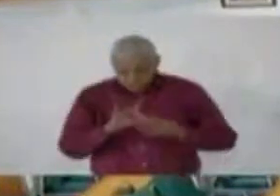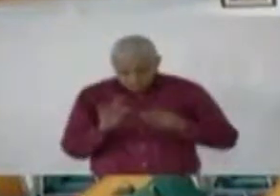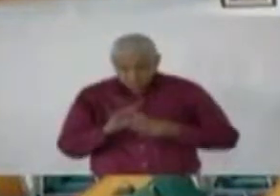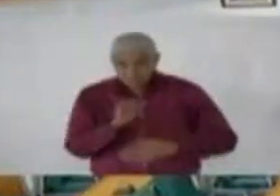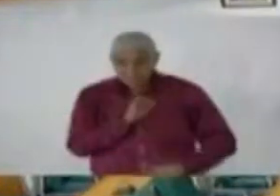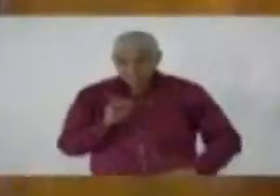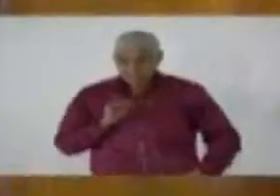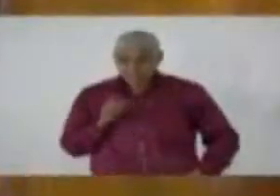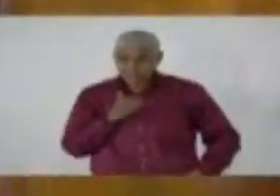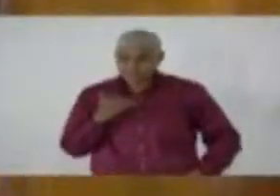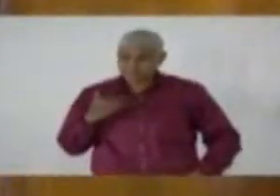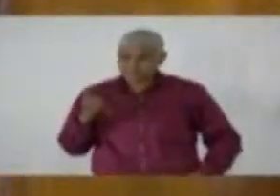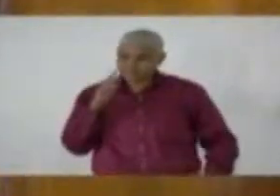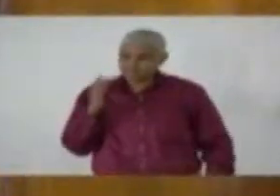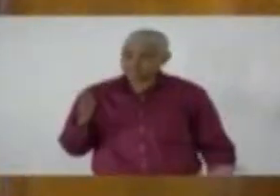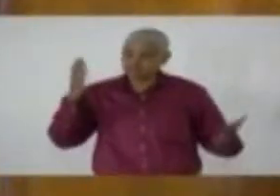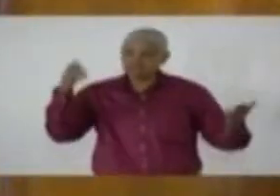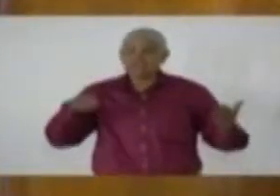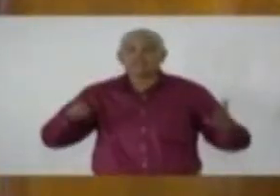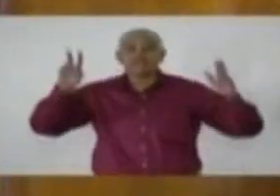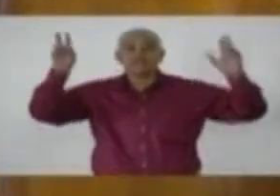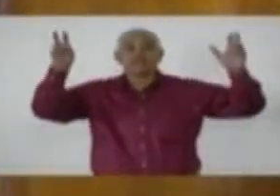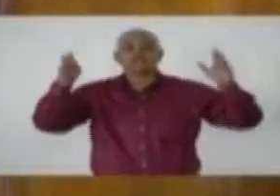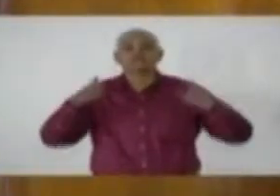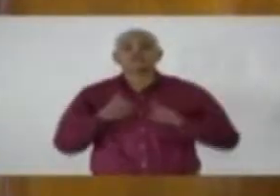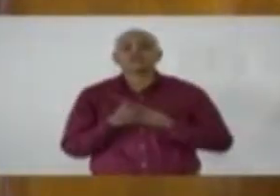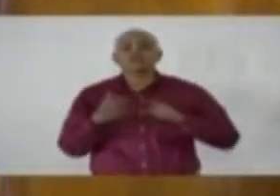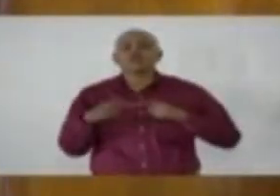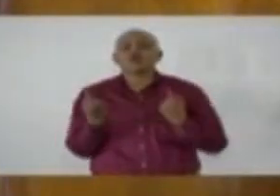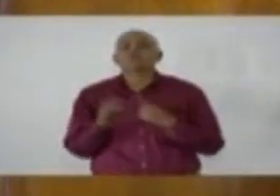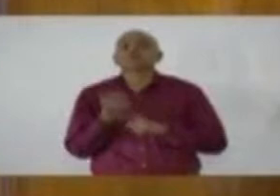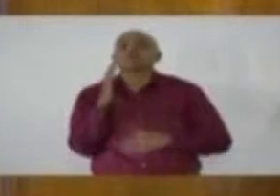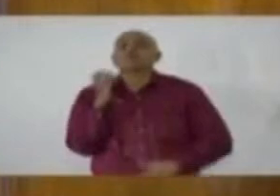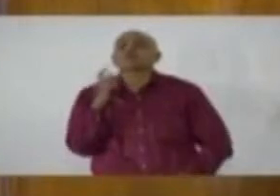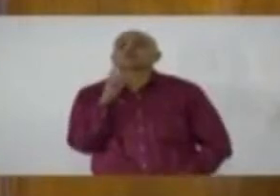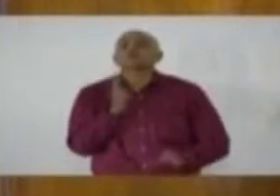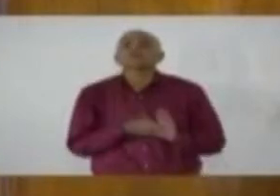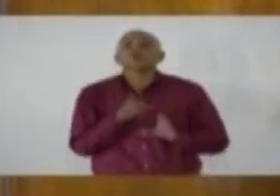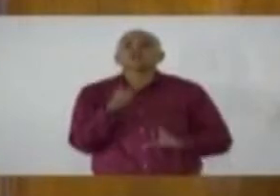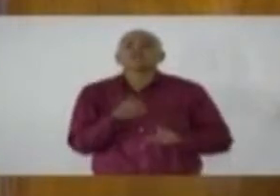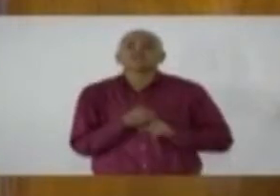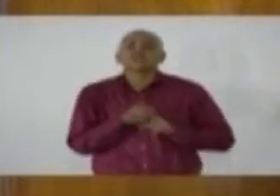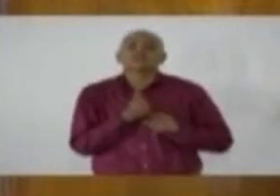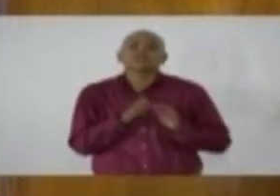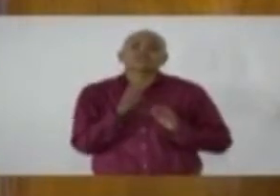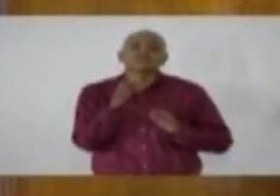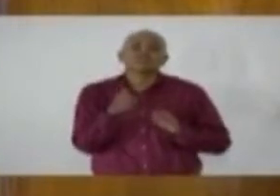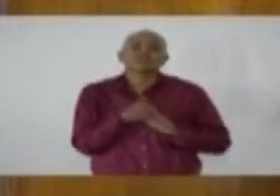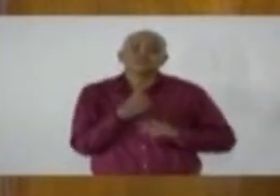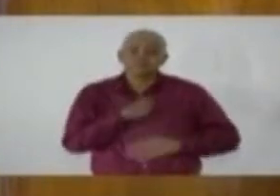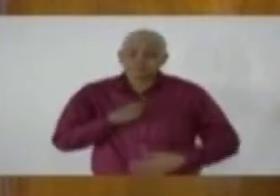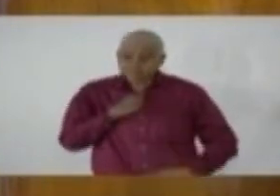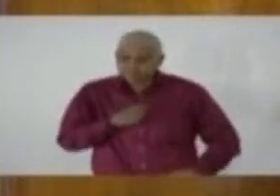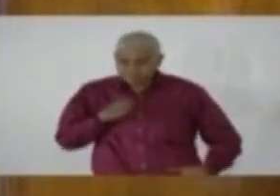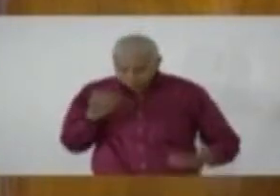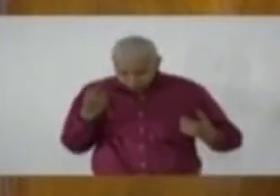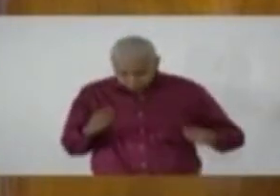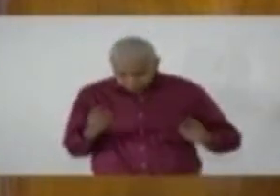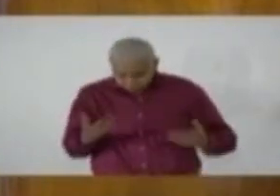Senator colleague, for raising this matter. The opposition would like to join him in extending the